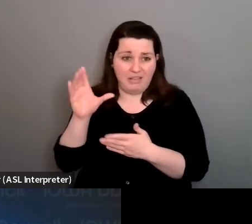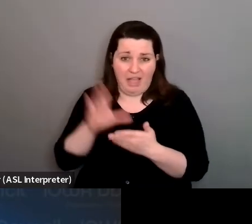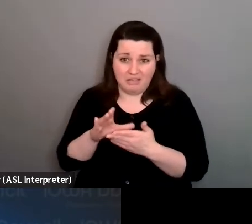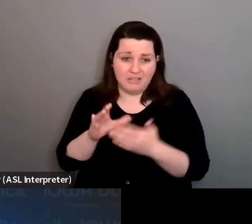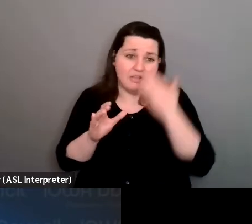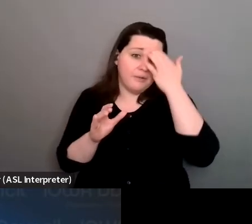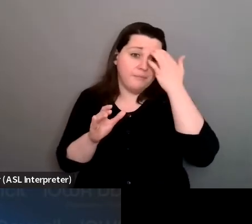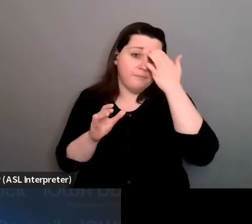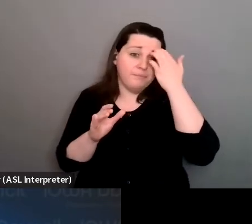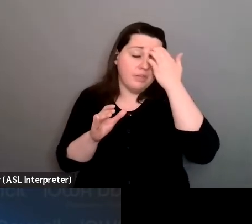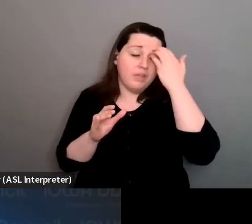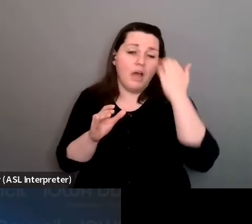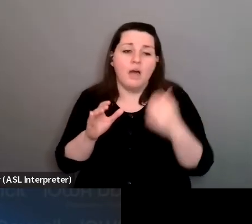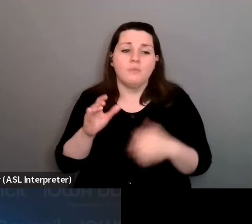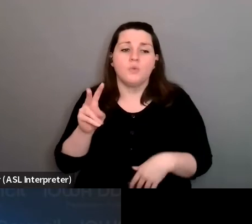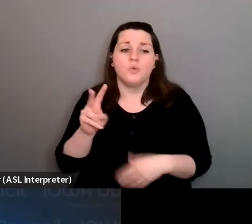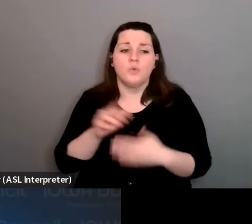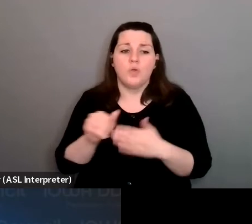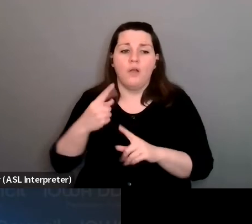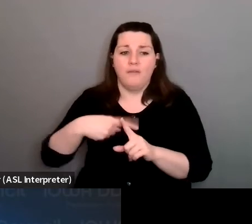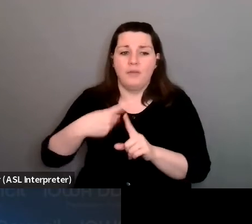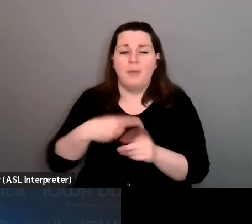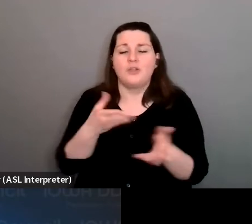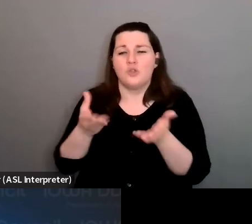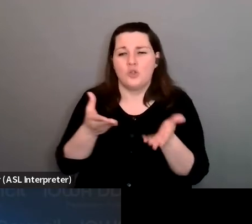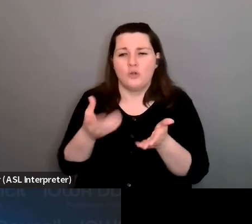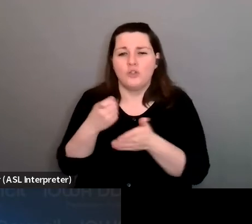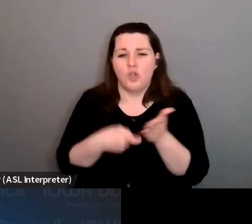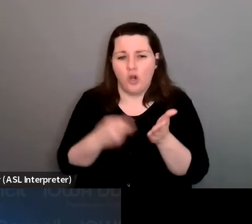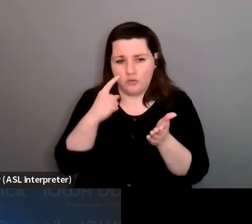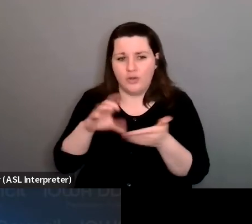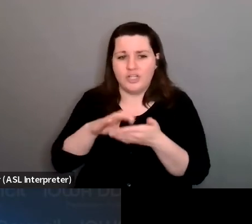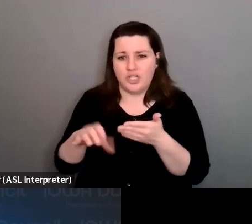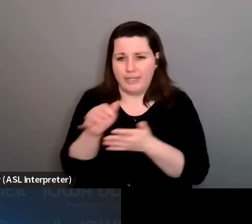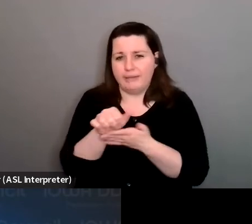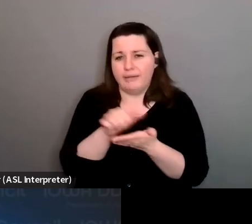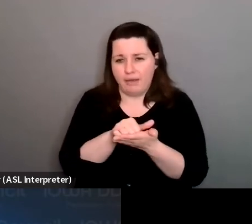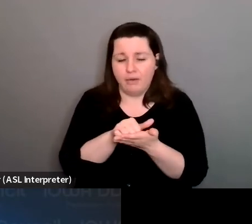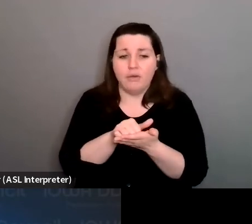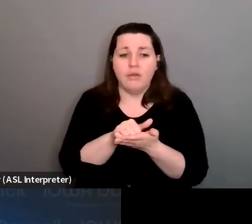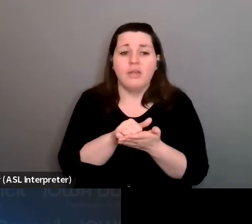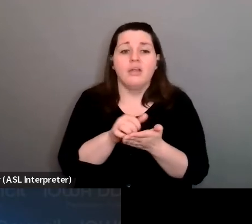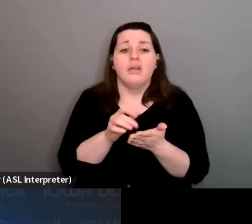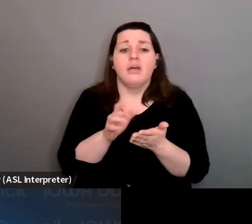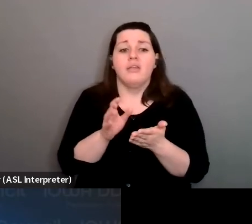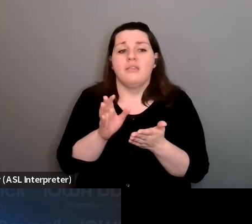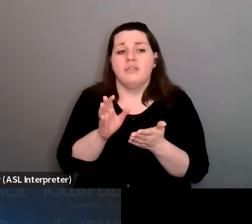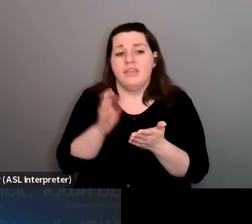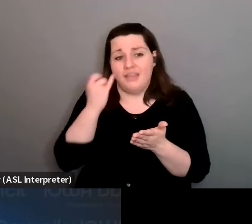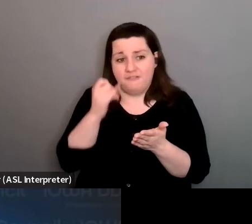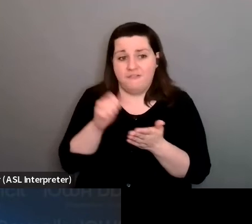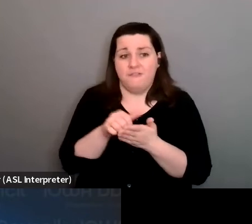a $2 a month monthly service charge for the checking account option, which is waived if you have an